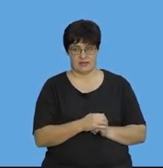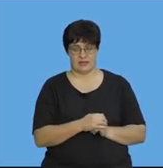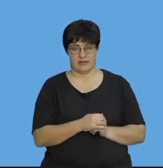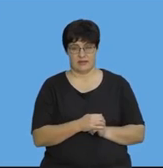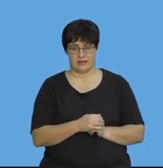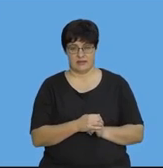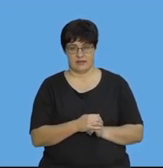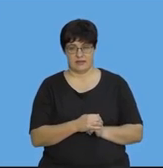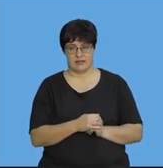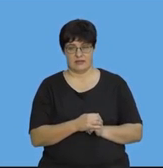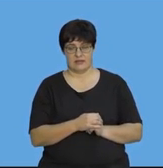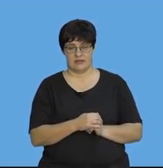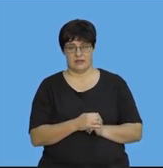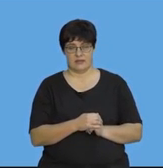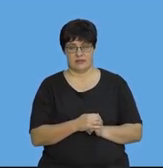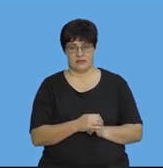on